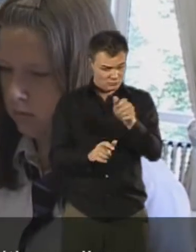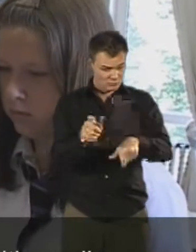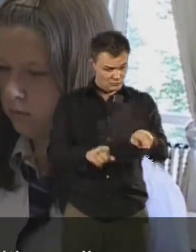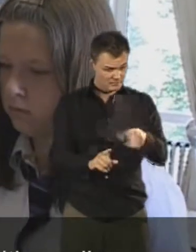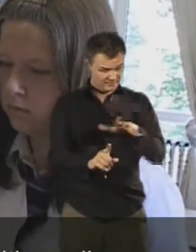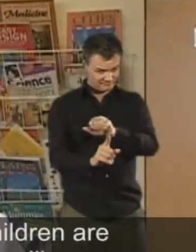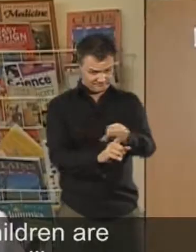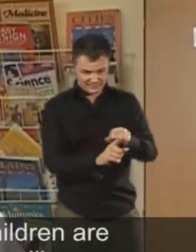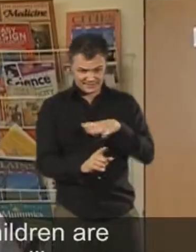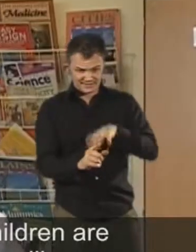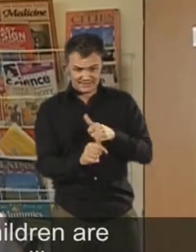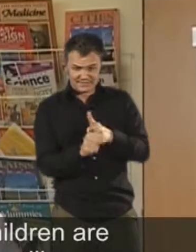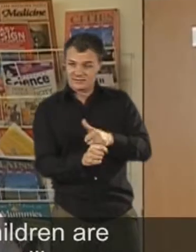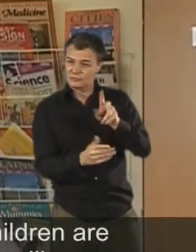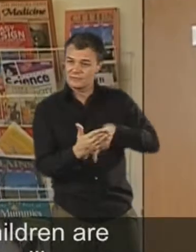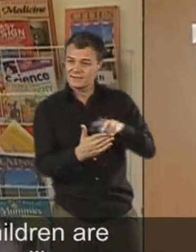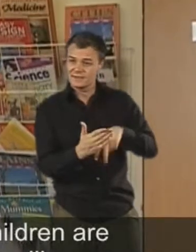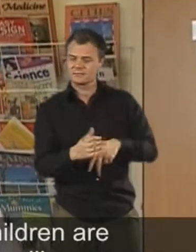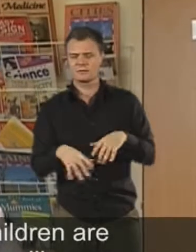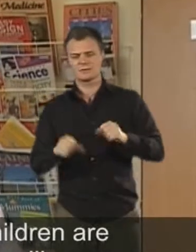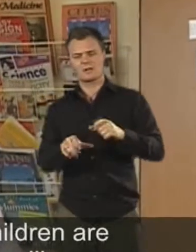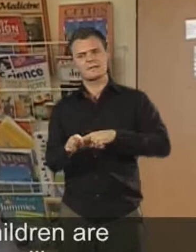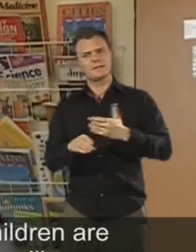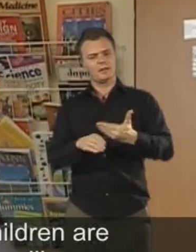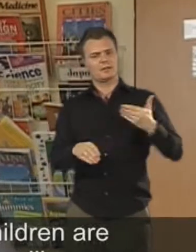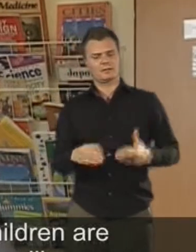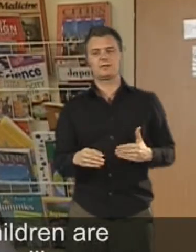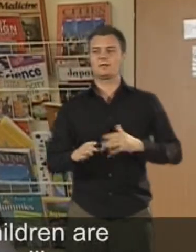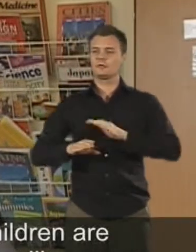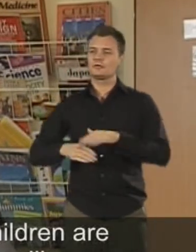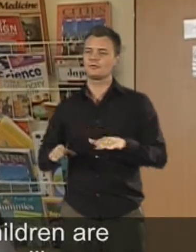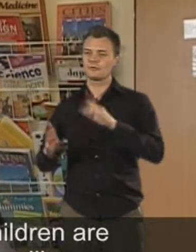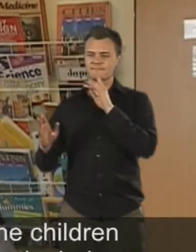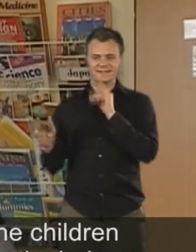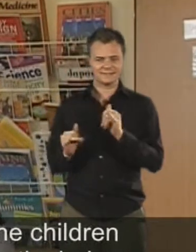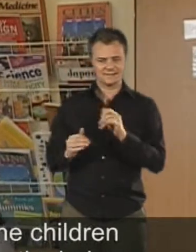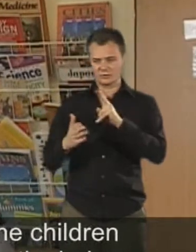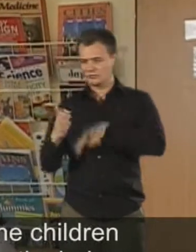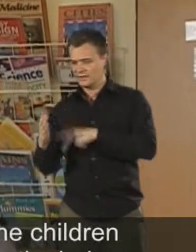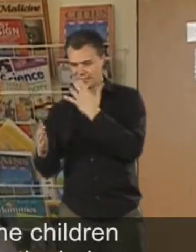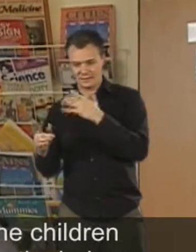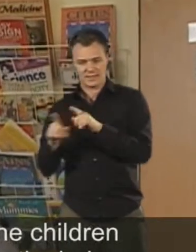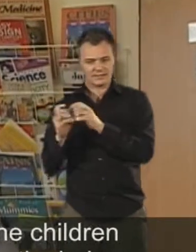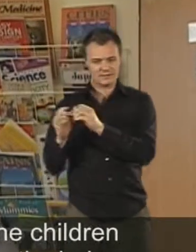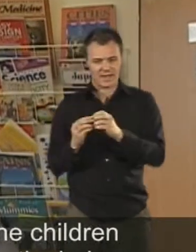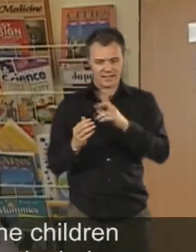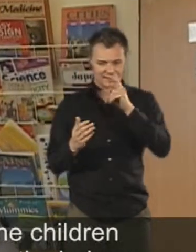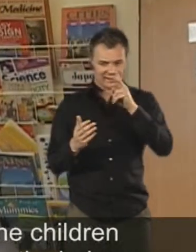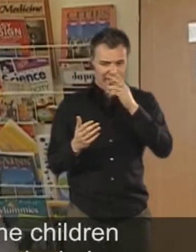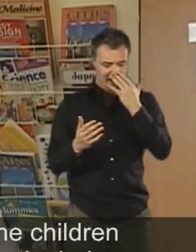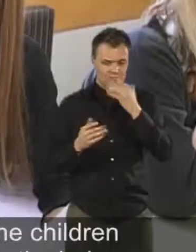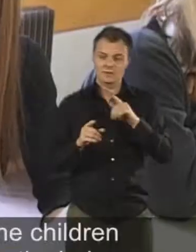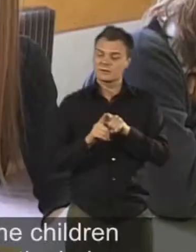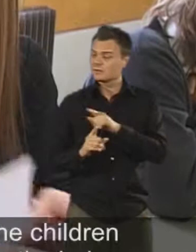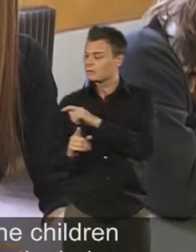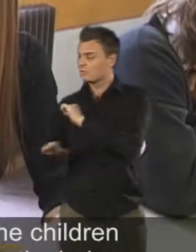reading. At the beginning of the year, the children are tested in their reading ages and spelling ages, and the basic skills team pick up